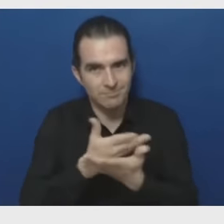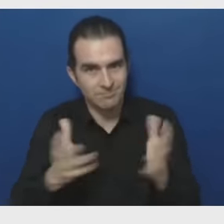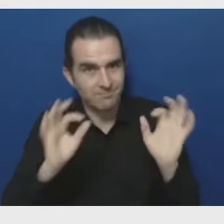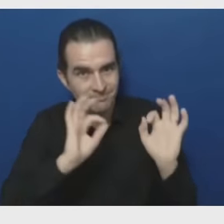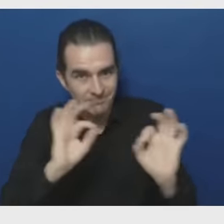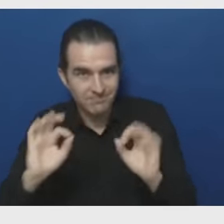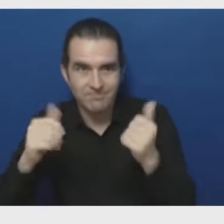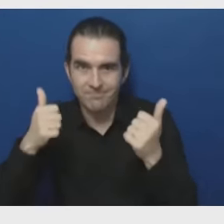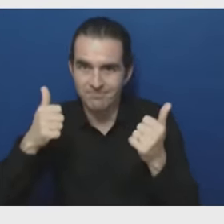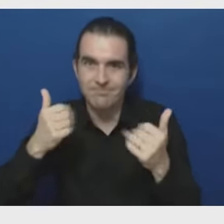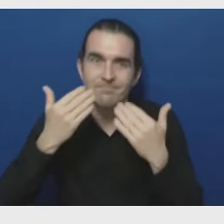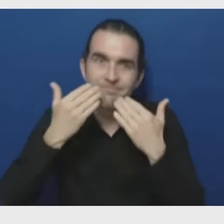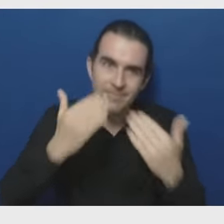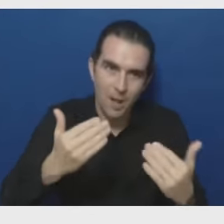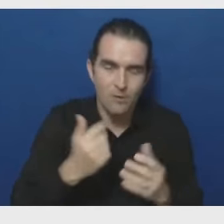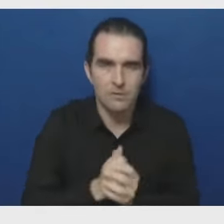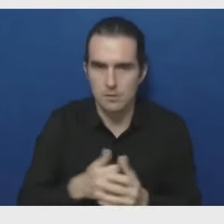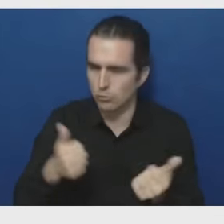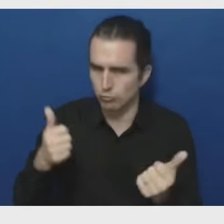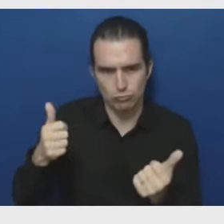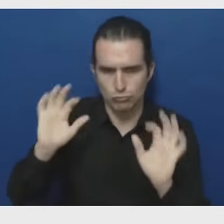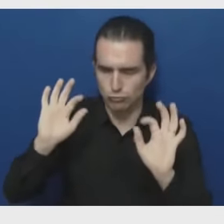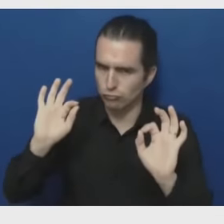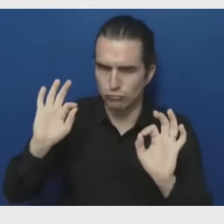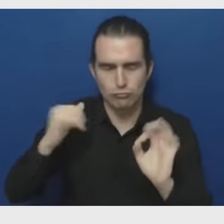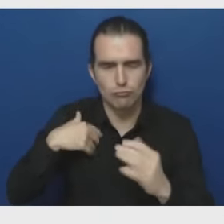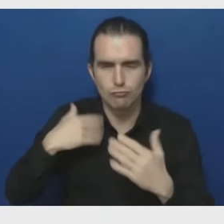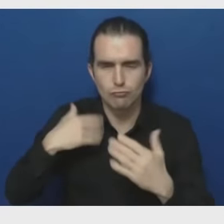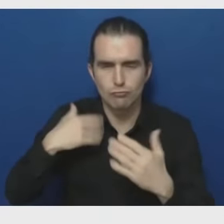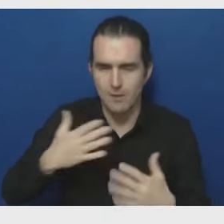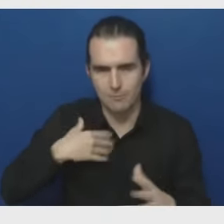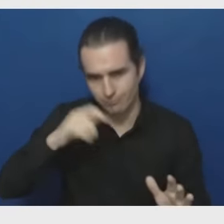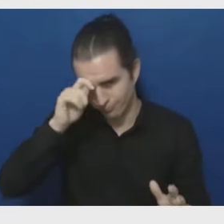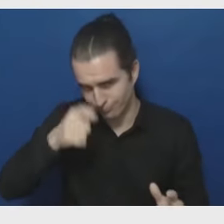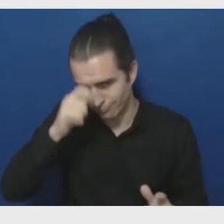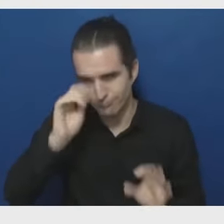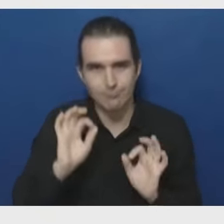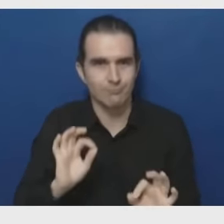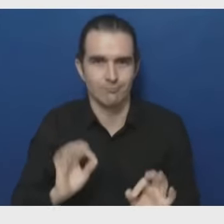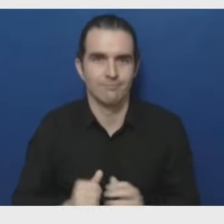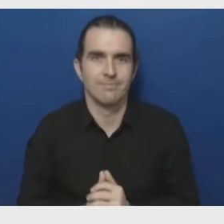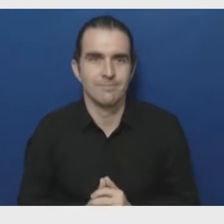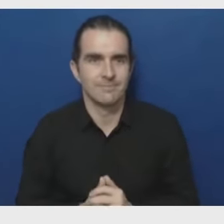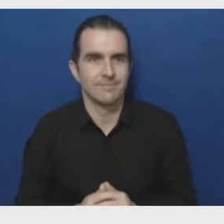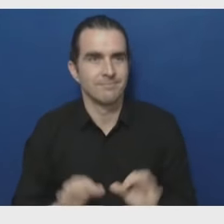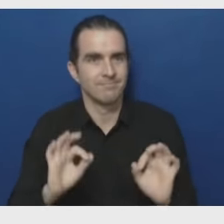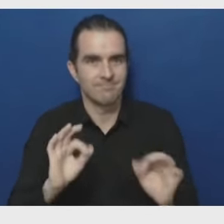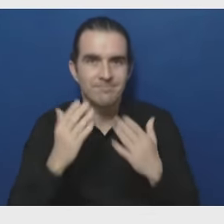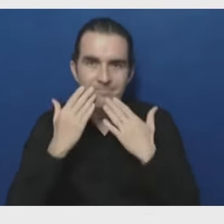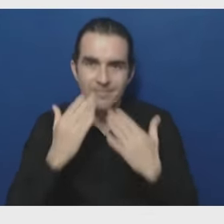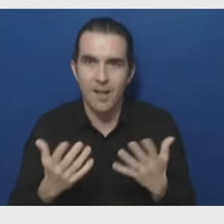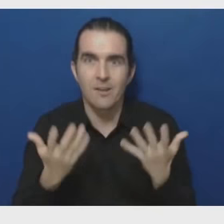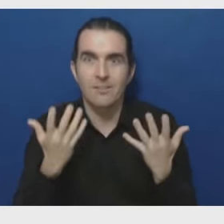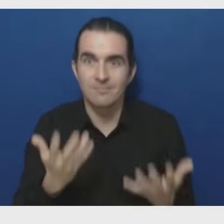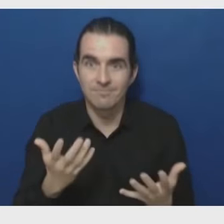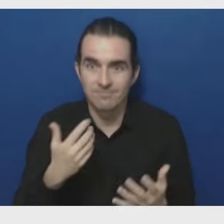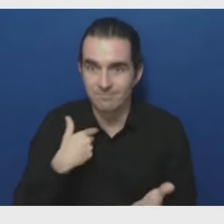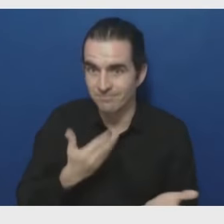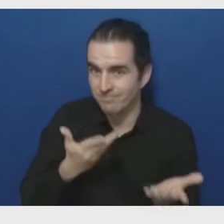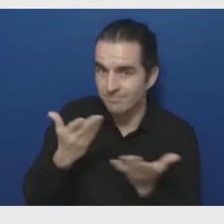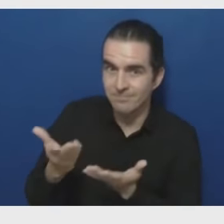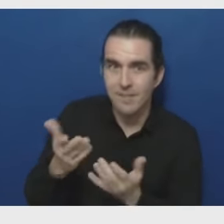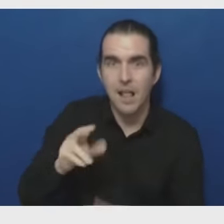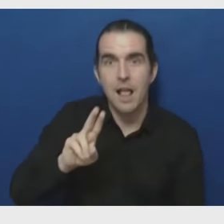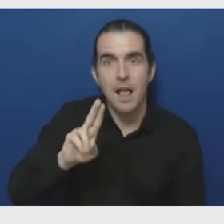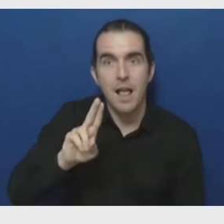hearing from Nathan, who will give us a little bit of a rundown on some of the activities that the Youth Advisory Group on Climate Change has